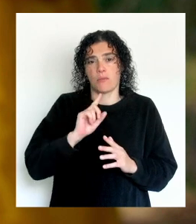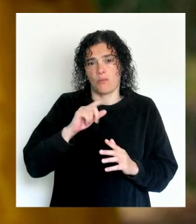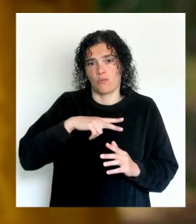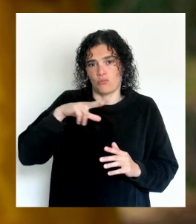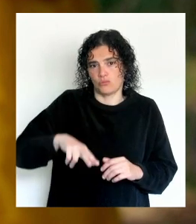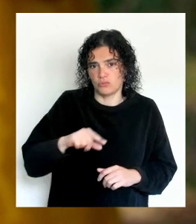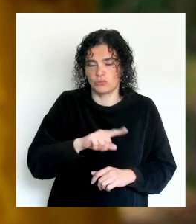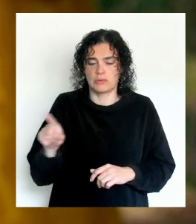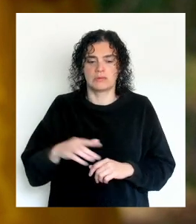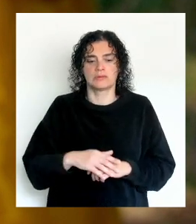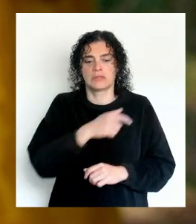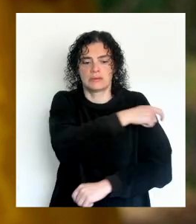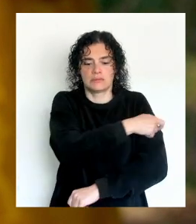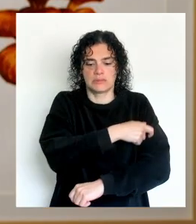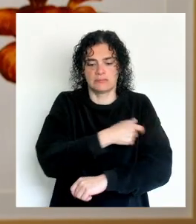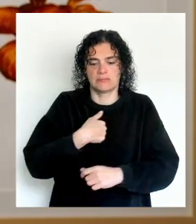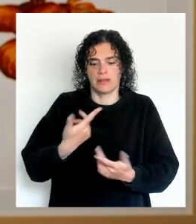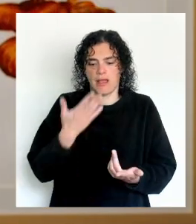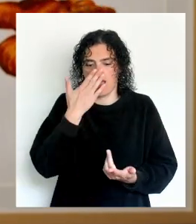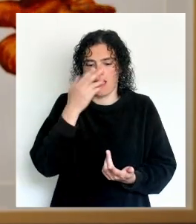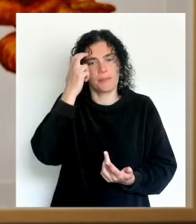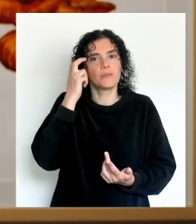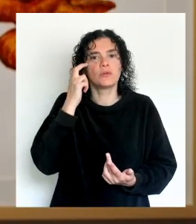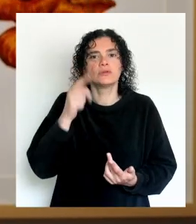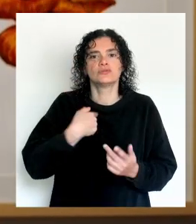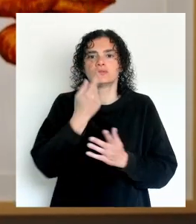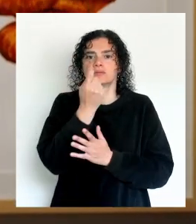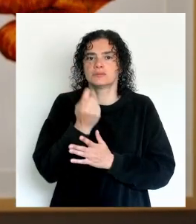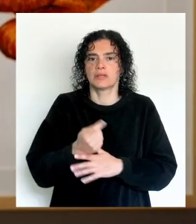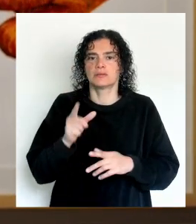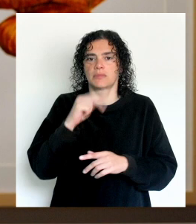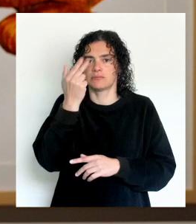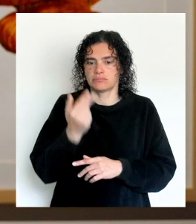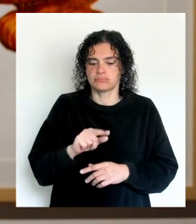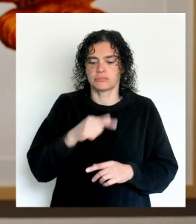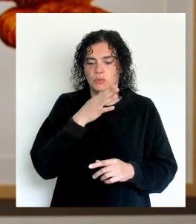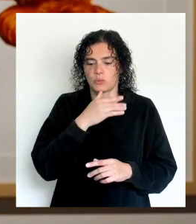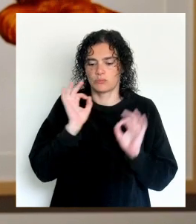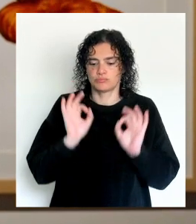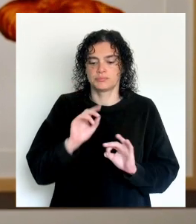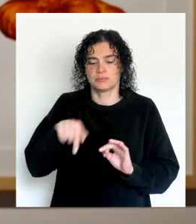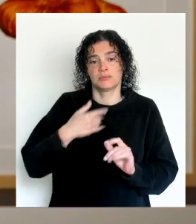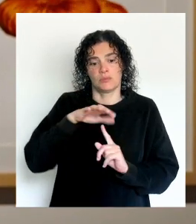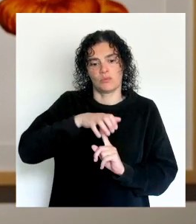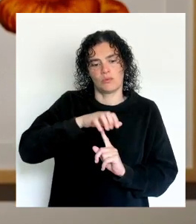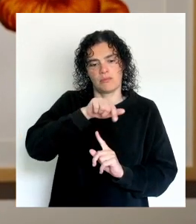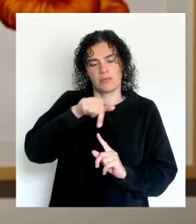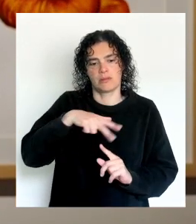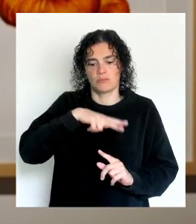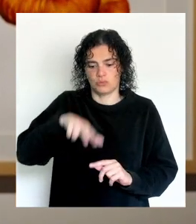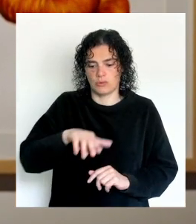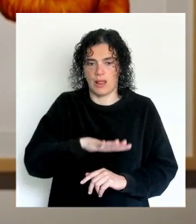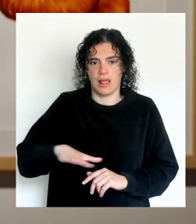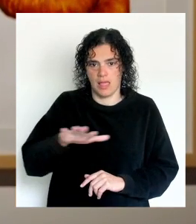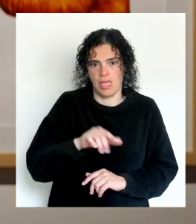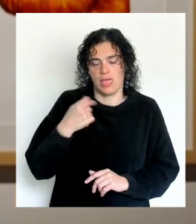who's a Portuguese artist representing sort of biological drawings and paintings, watercolors, of mushrooms native to